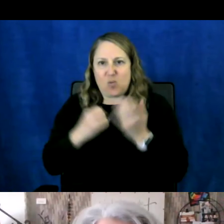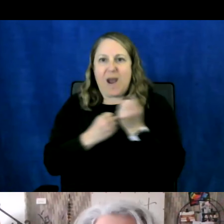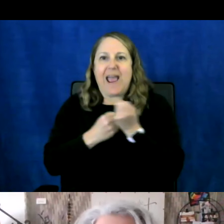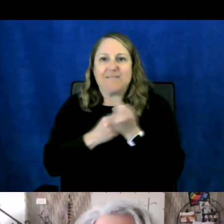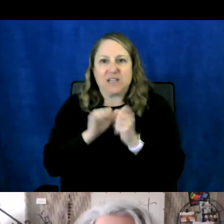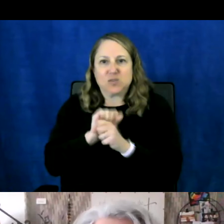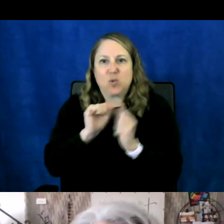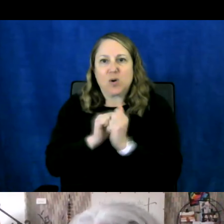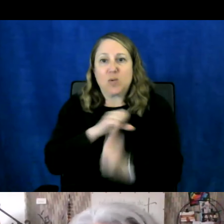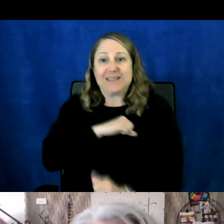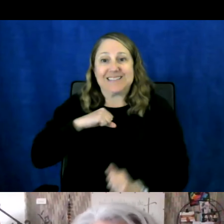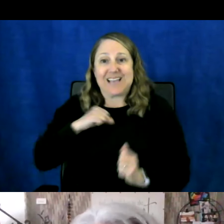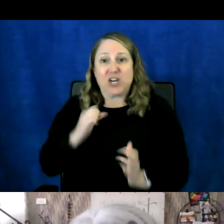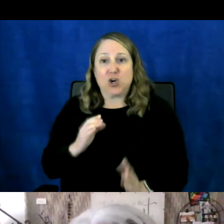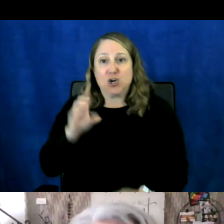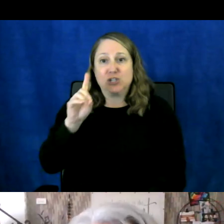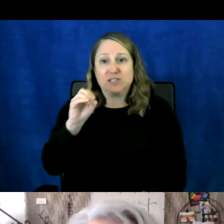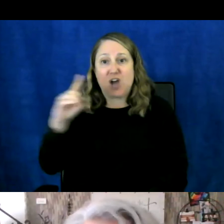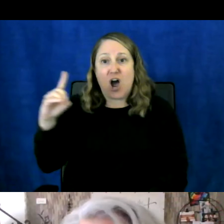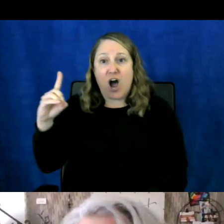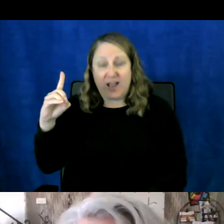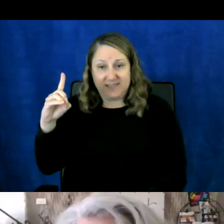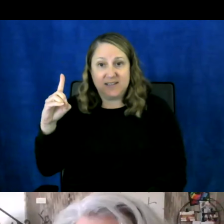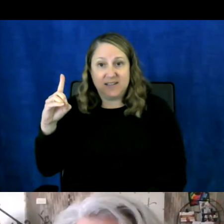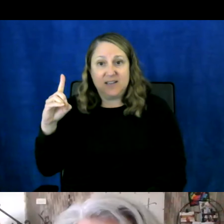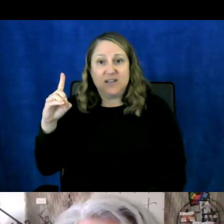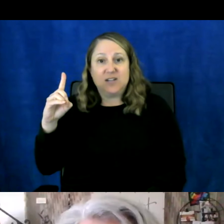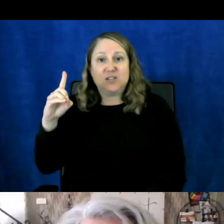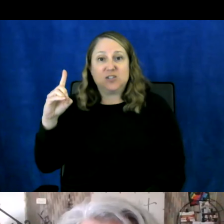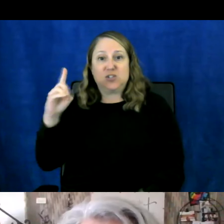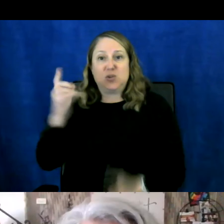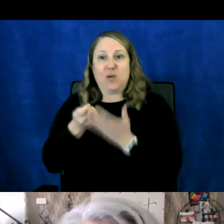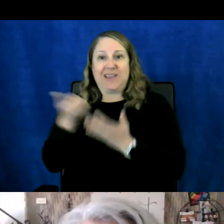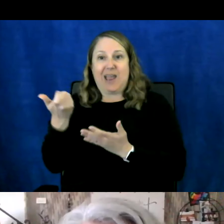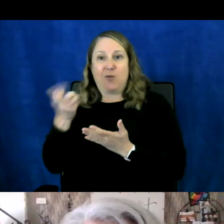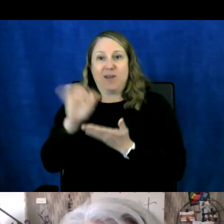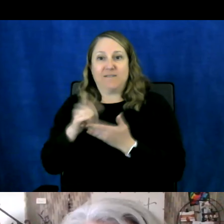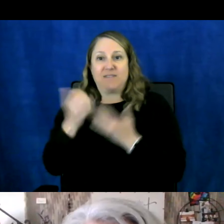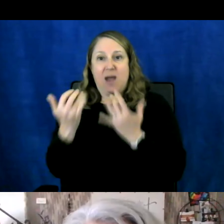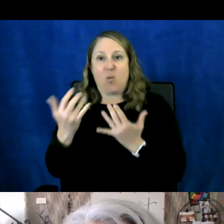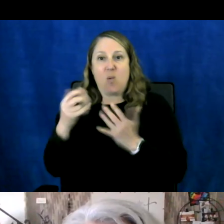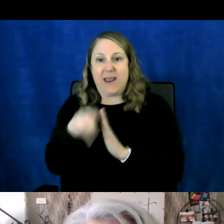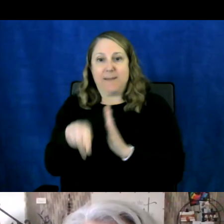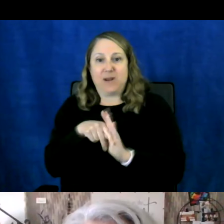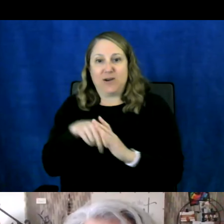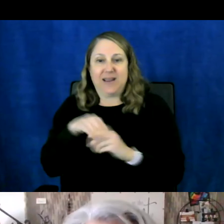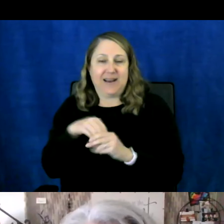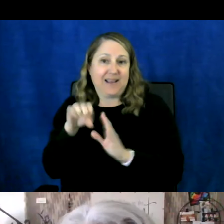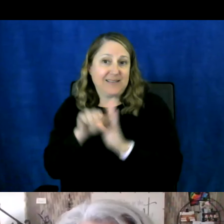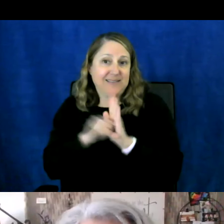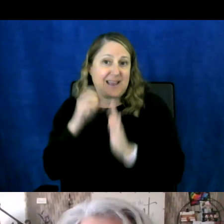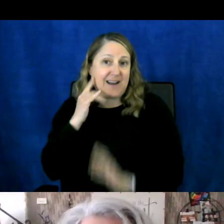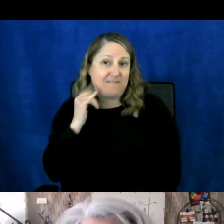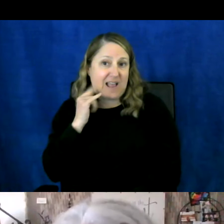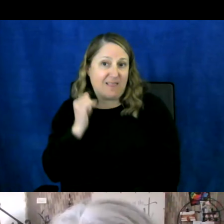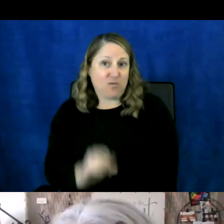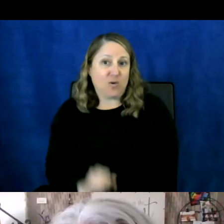Senator Dodd to remove that wait period in the state of California. That is a California